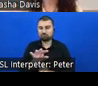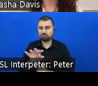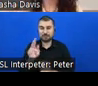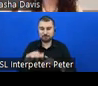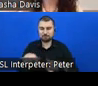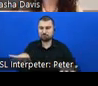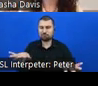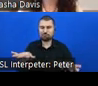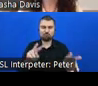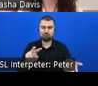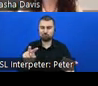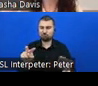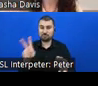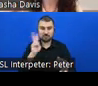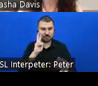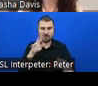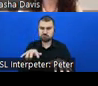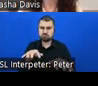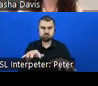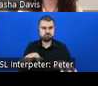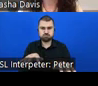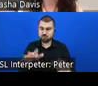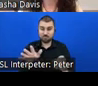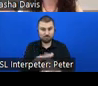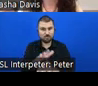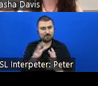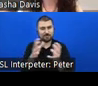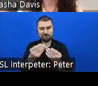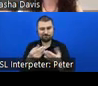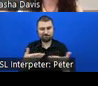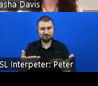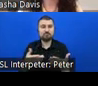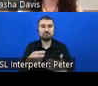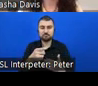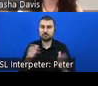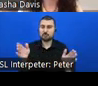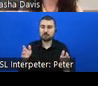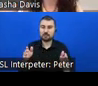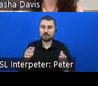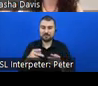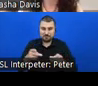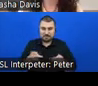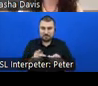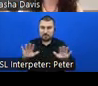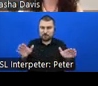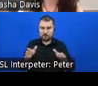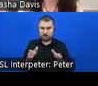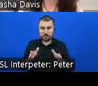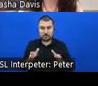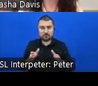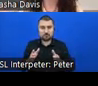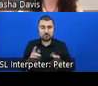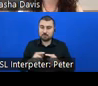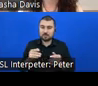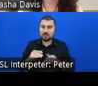and see how full it is. There's a lot of material in a very small space, yet because it's